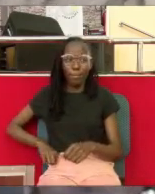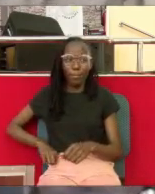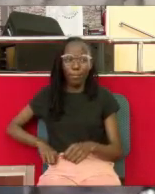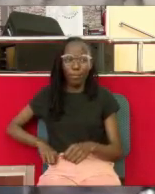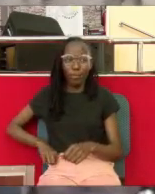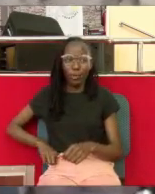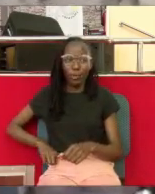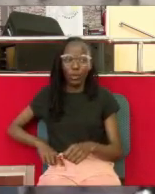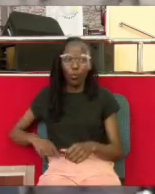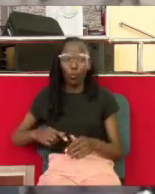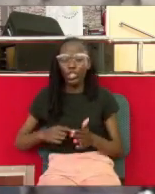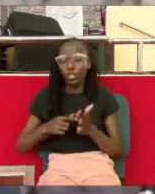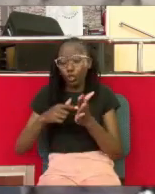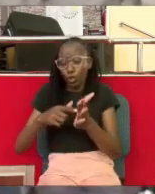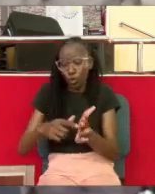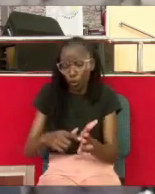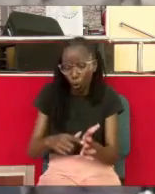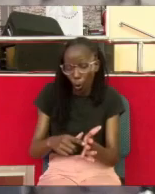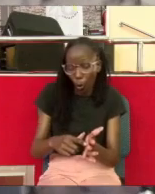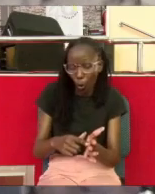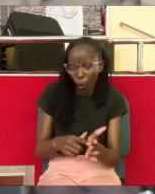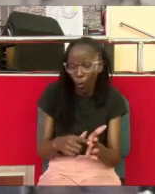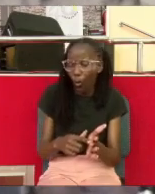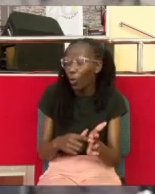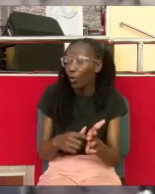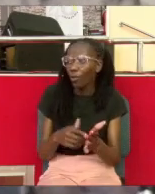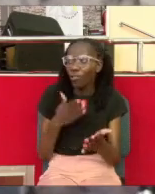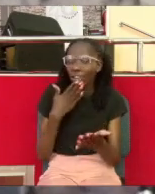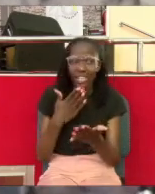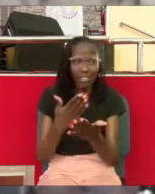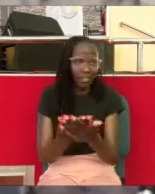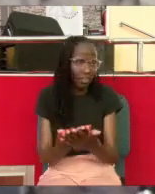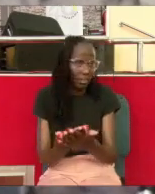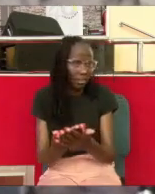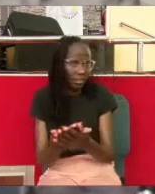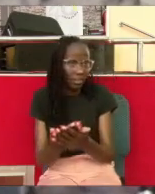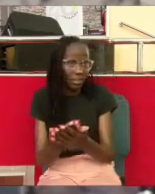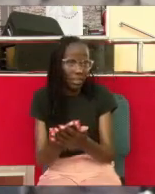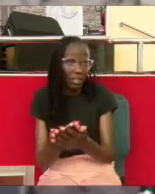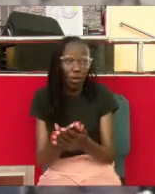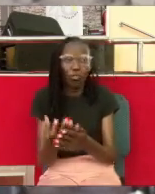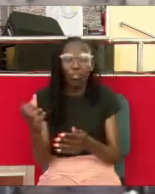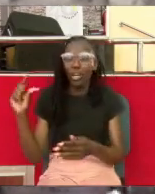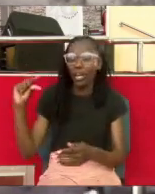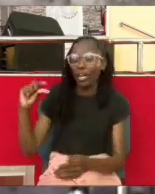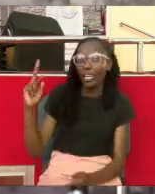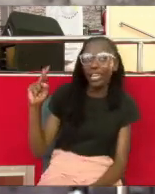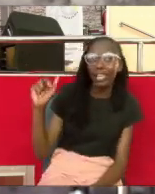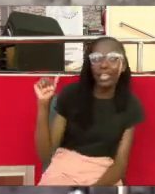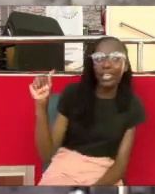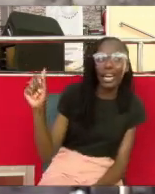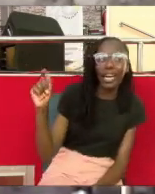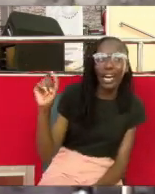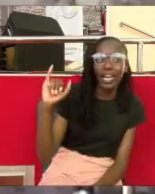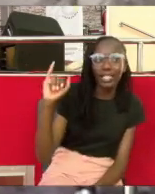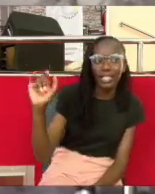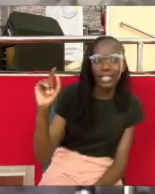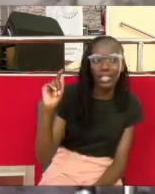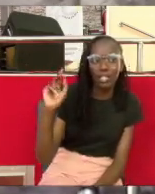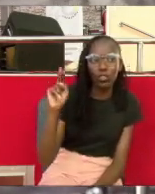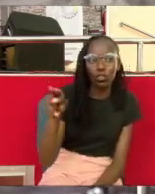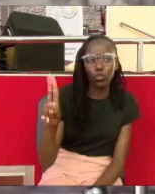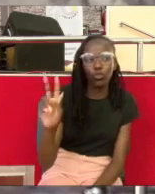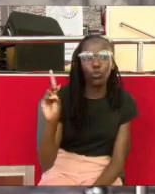it's to express appreciation or gratitude for the quality